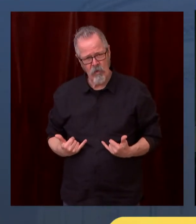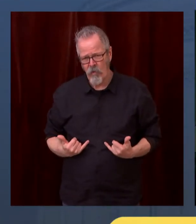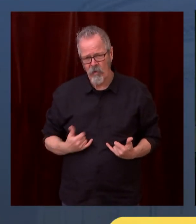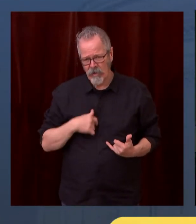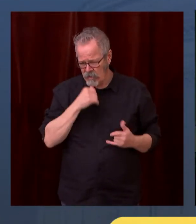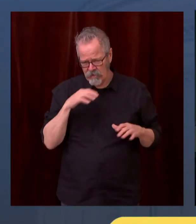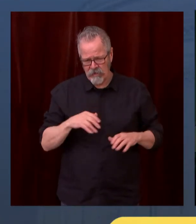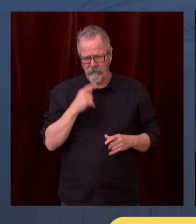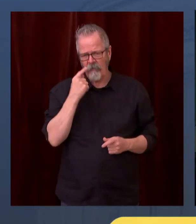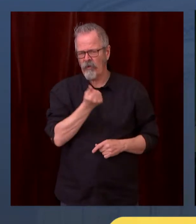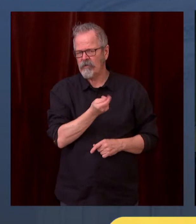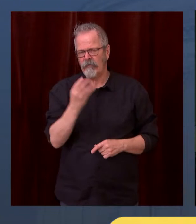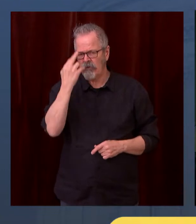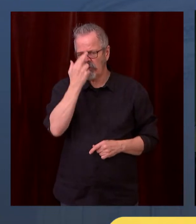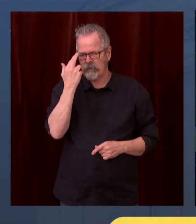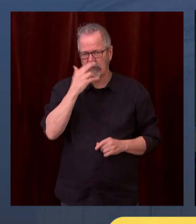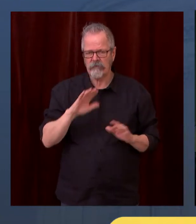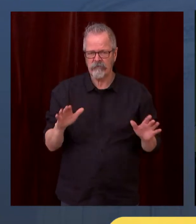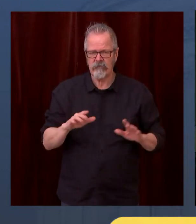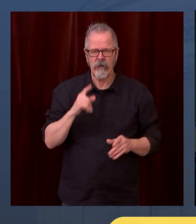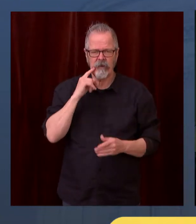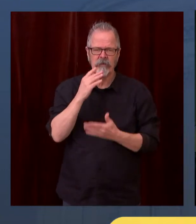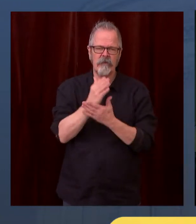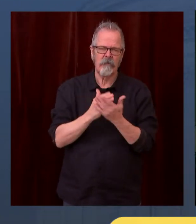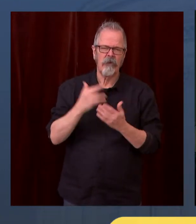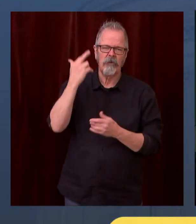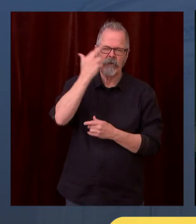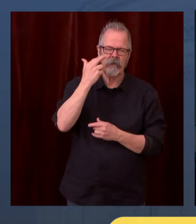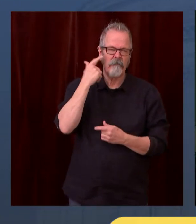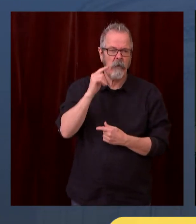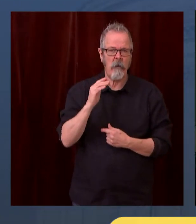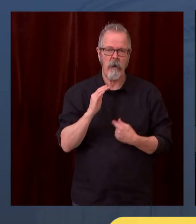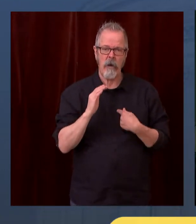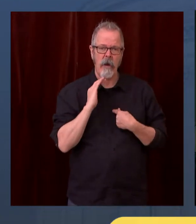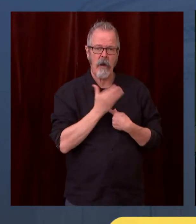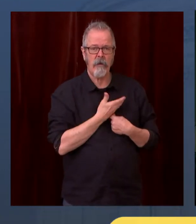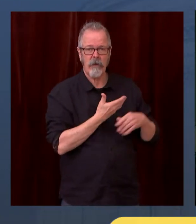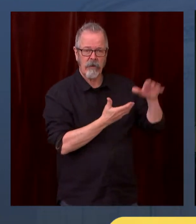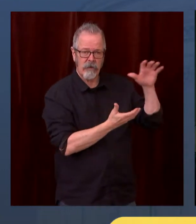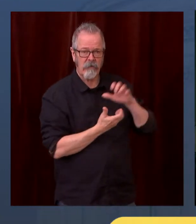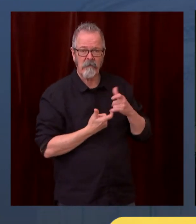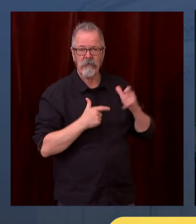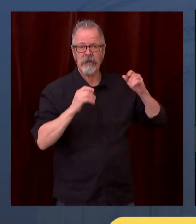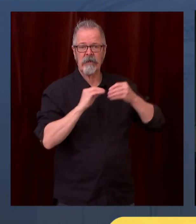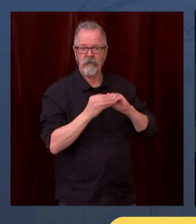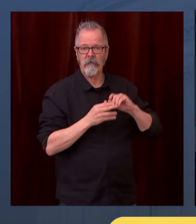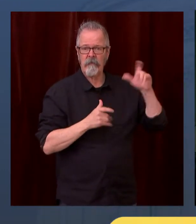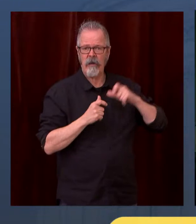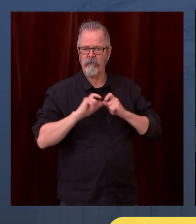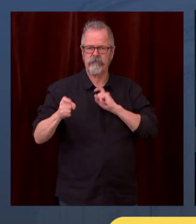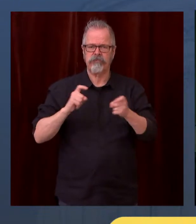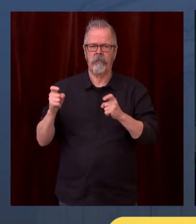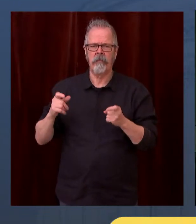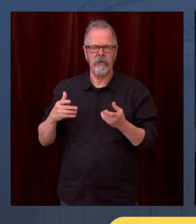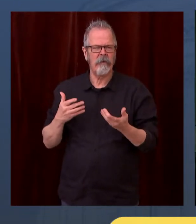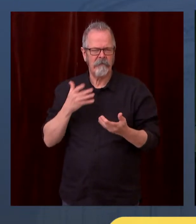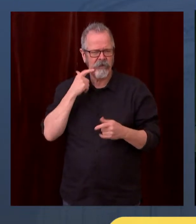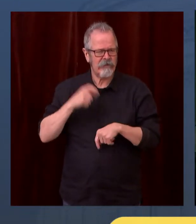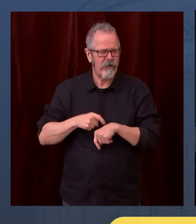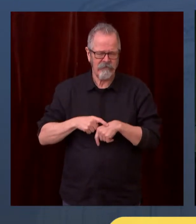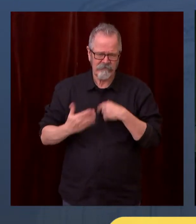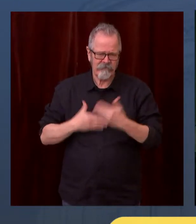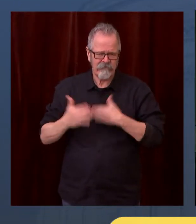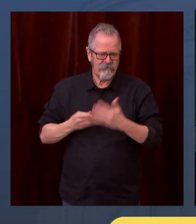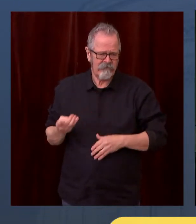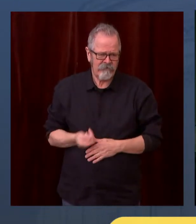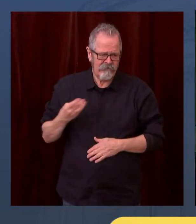reasons, including some of the ways the allotments are coming in and just the rapid turnaround from when we get the information